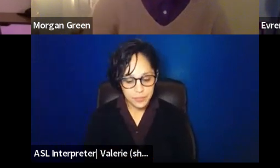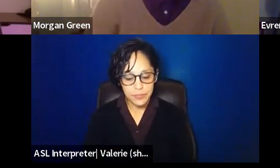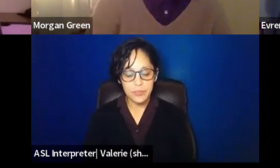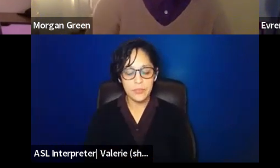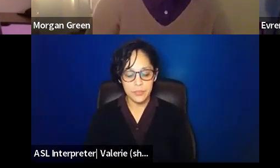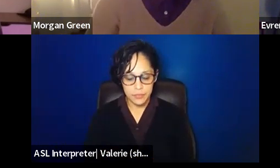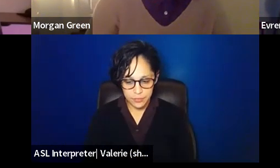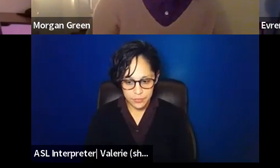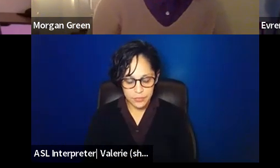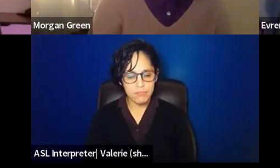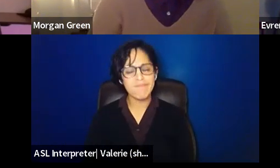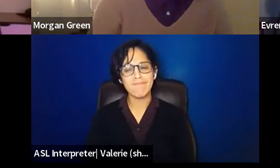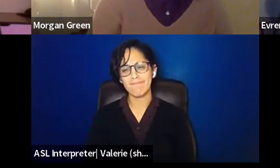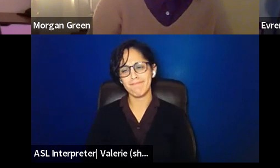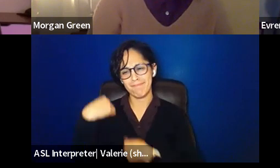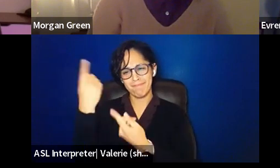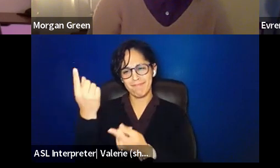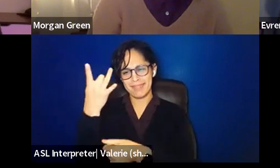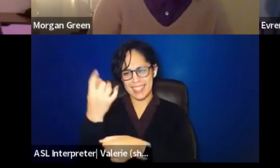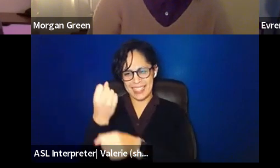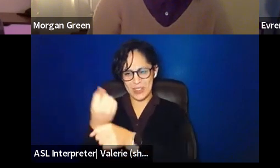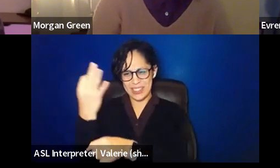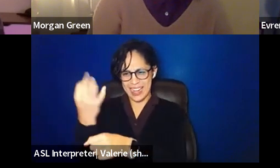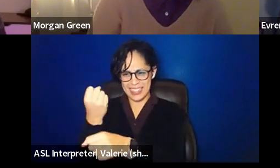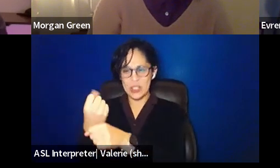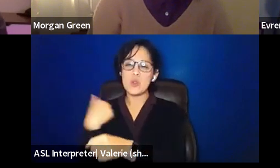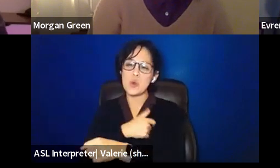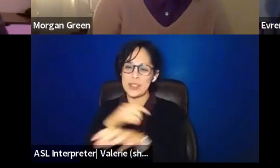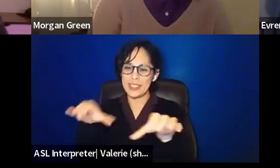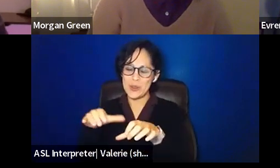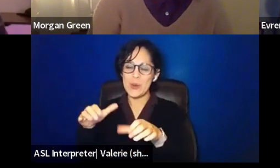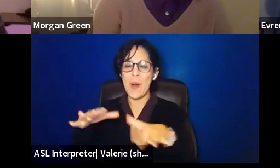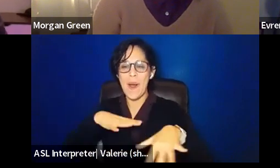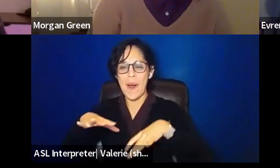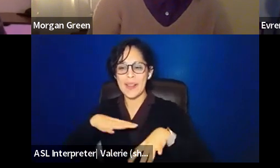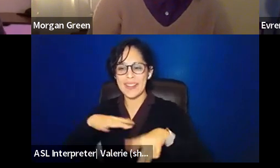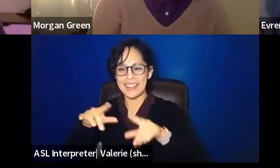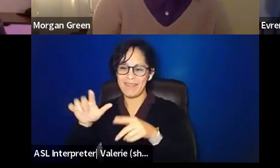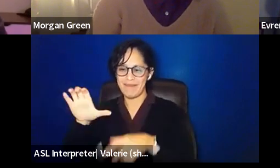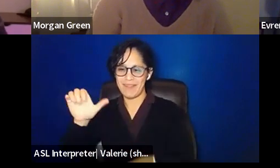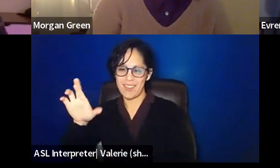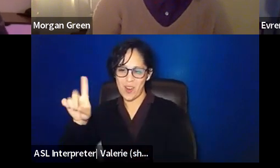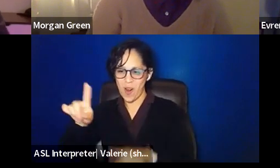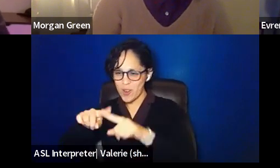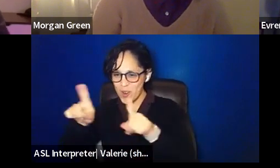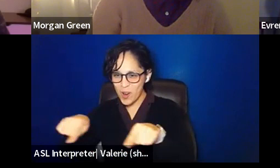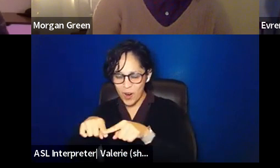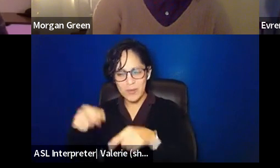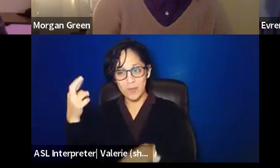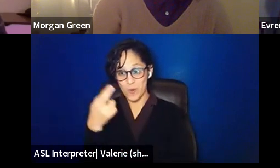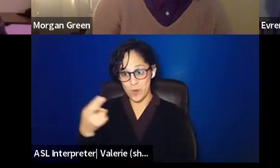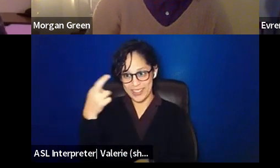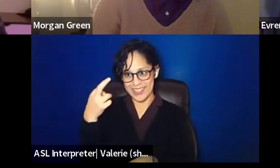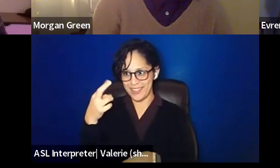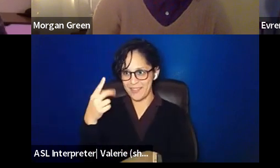for the last like 8 or 9 years, we do a holiday card. And the impetus for the holiday